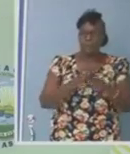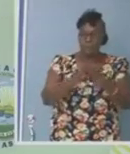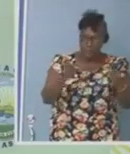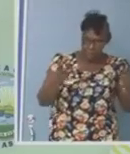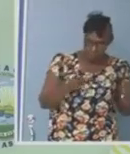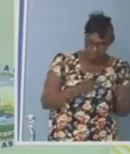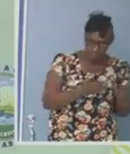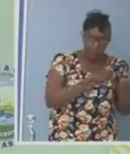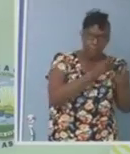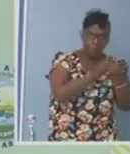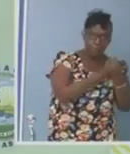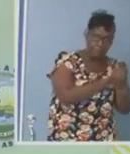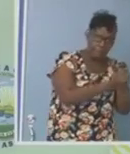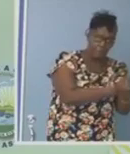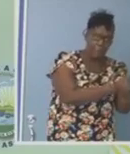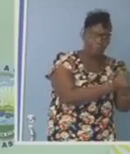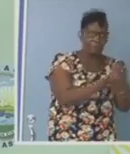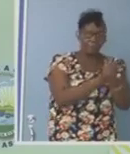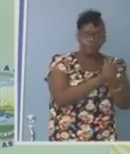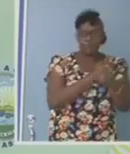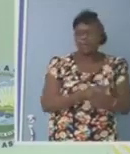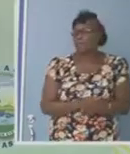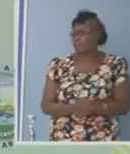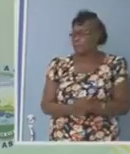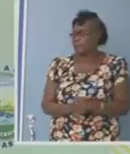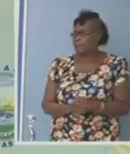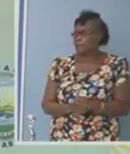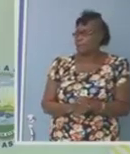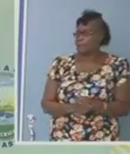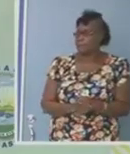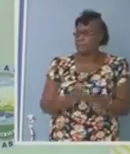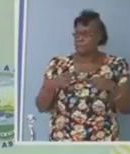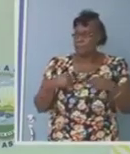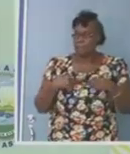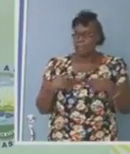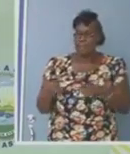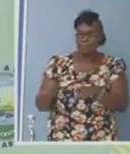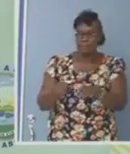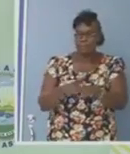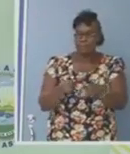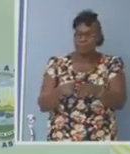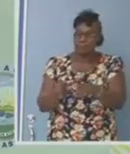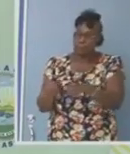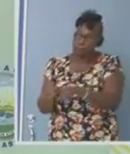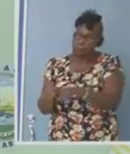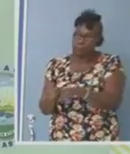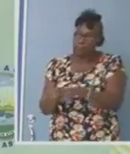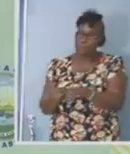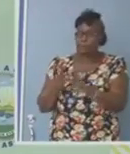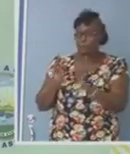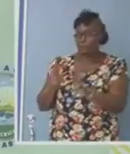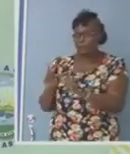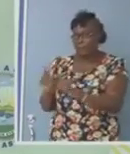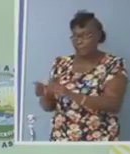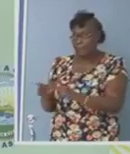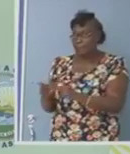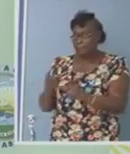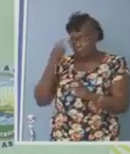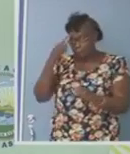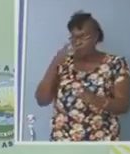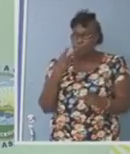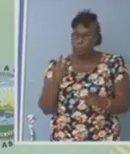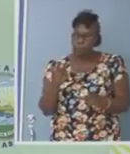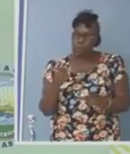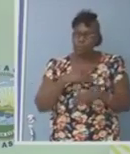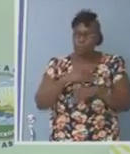facility. We have also determined that we are to cater to two categories of persons: those